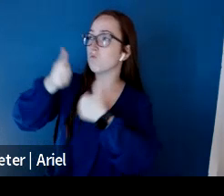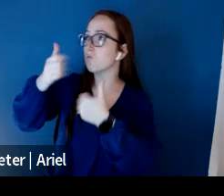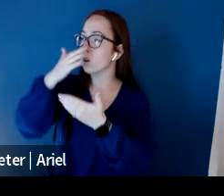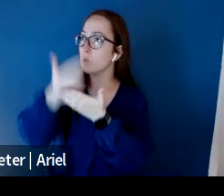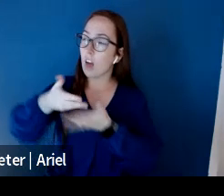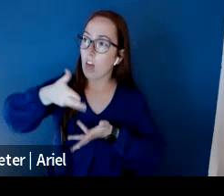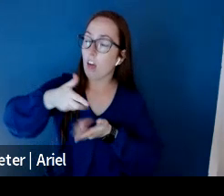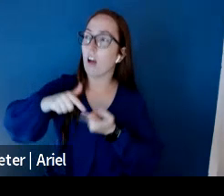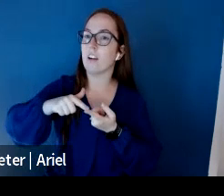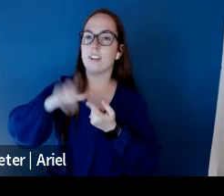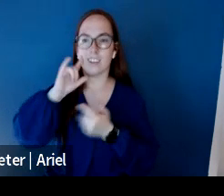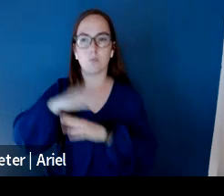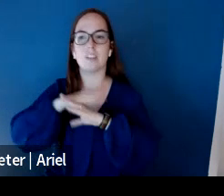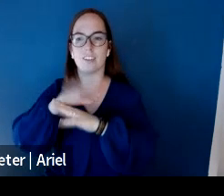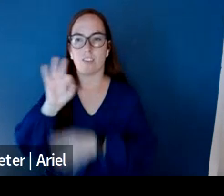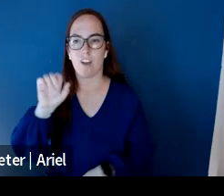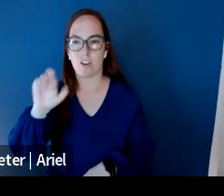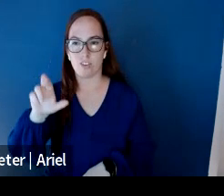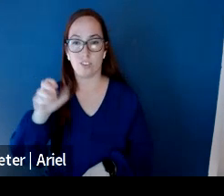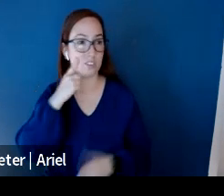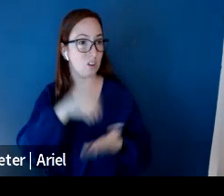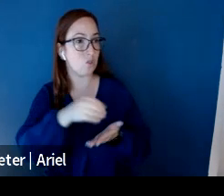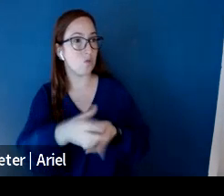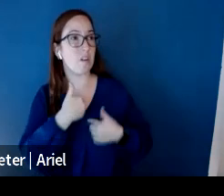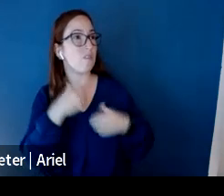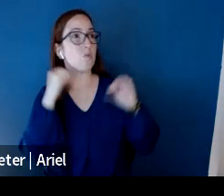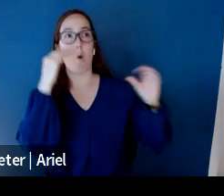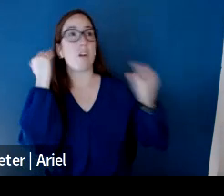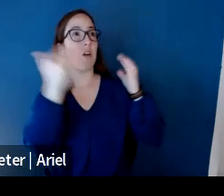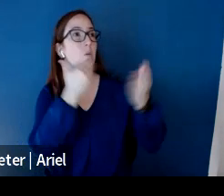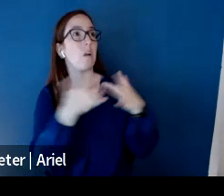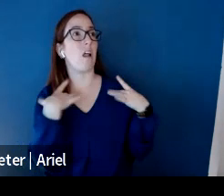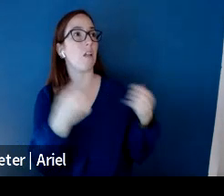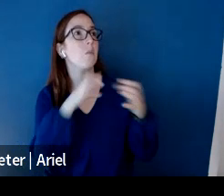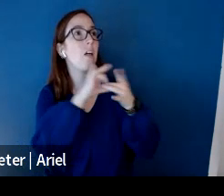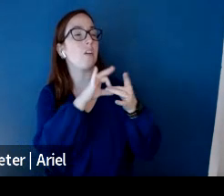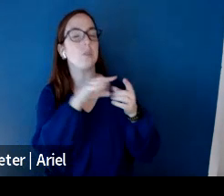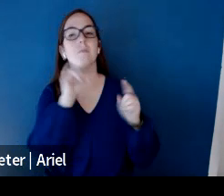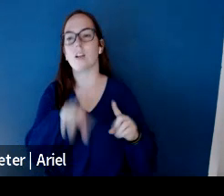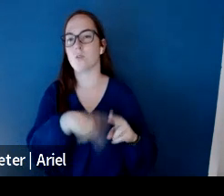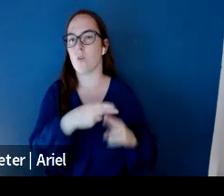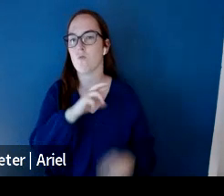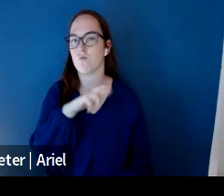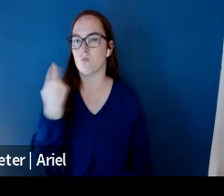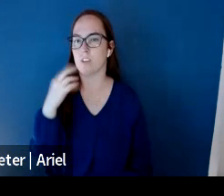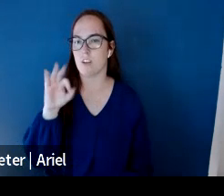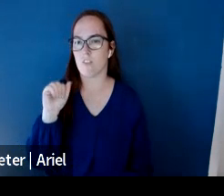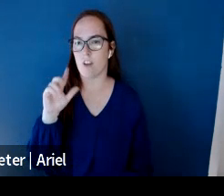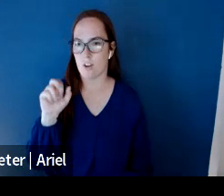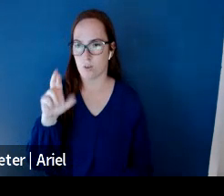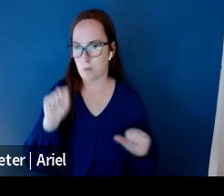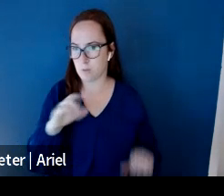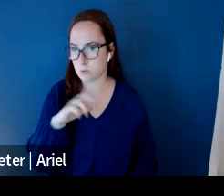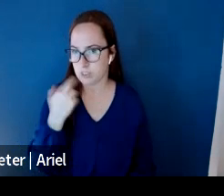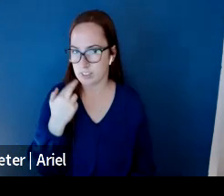does not have a nurturing relationship with an adult. This would be a risk factor. It's also important to evaluate